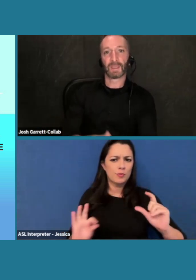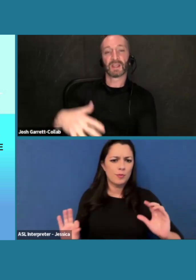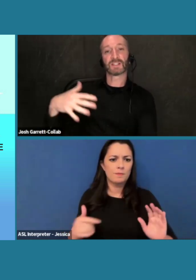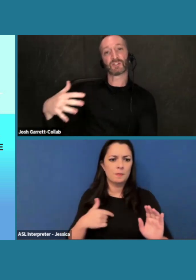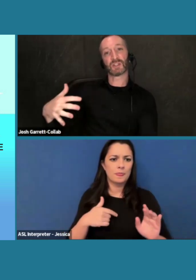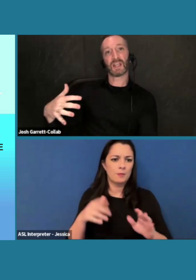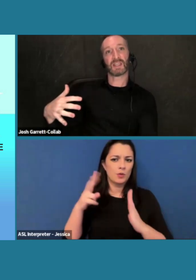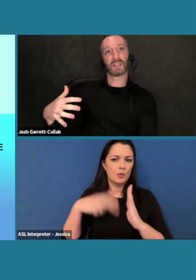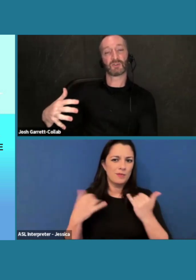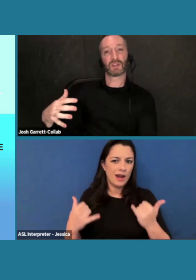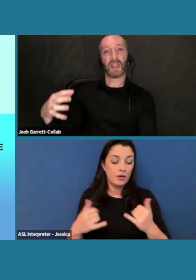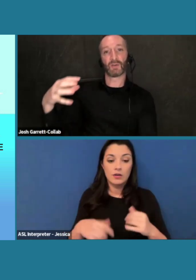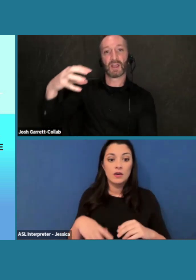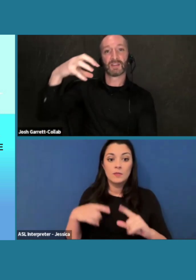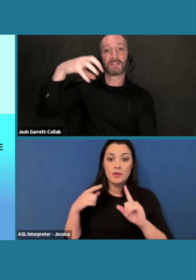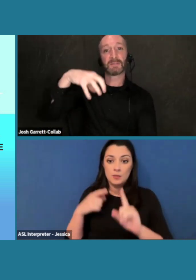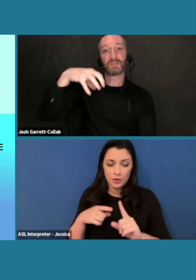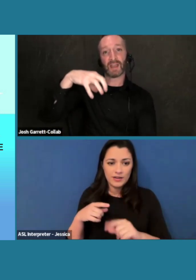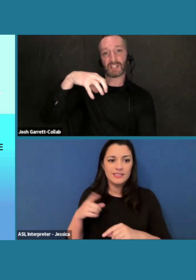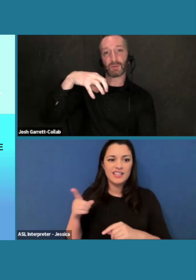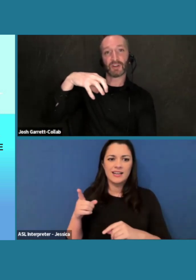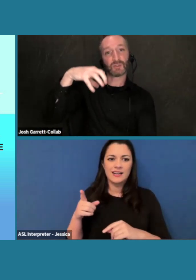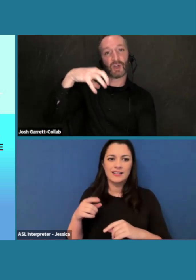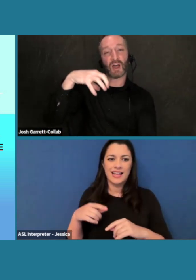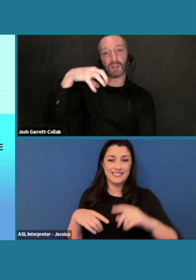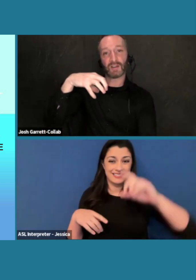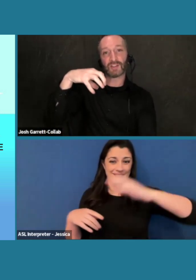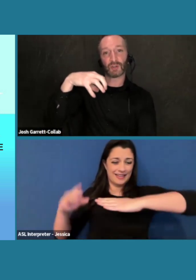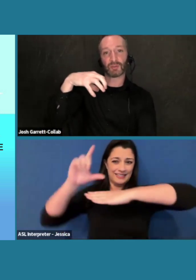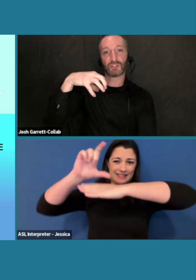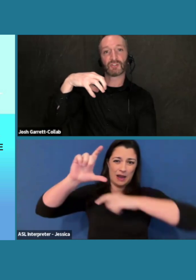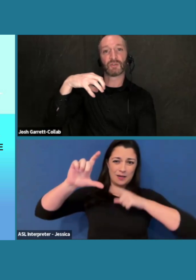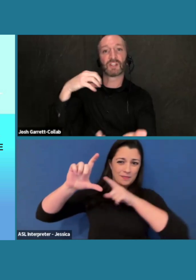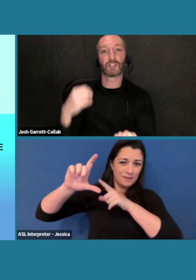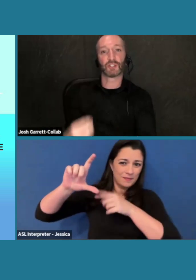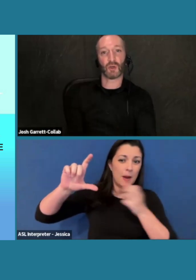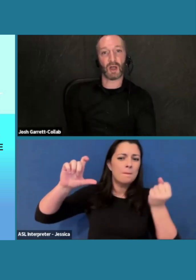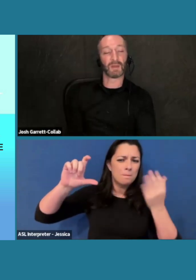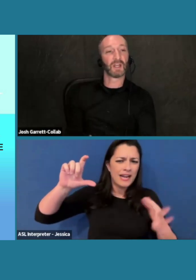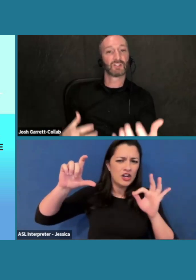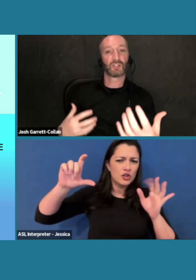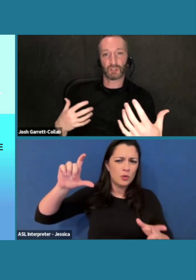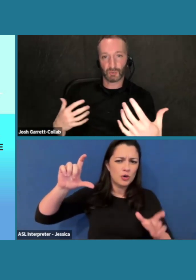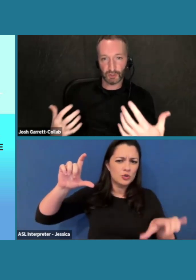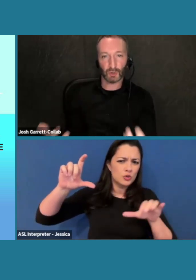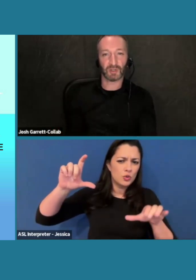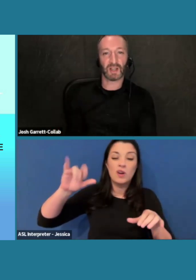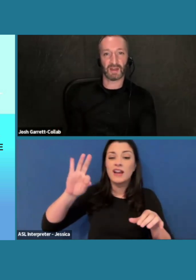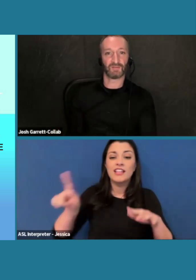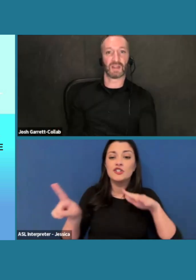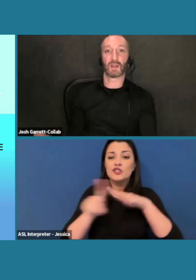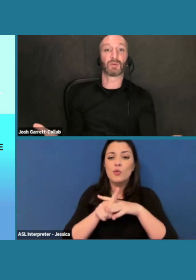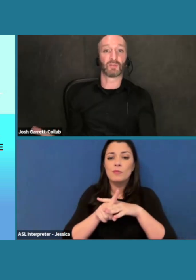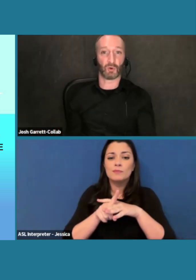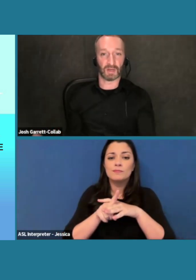now. Essentially taking into account the tip of the iceberg is what a lot of interpreters can do if they just show up to interpret